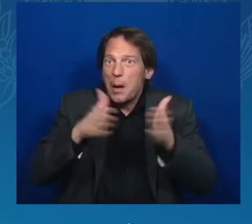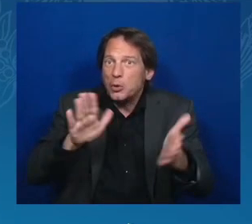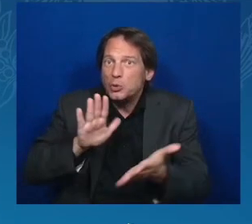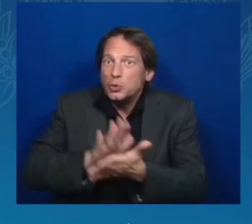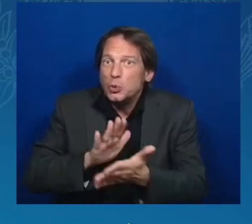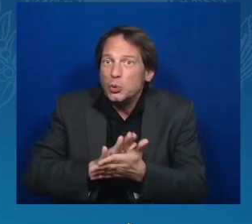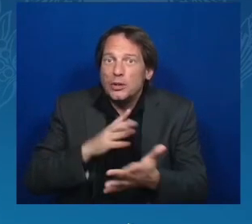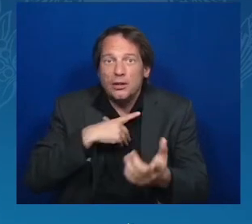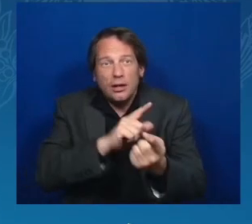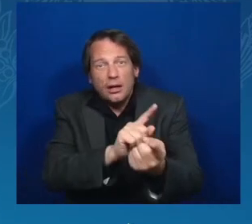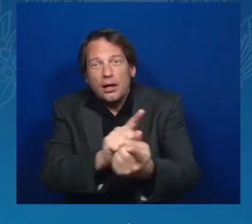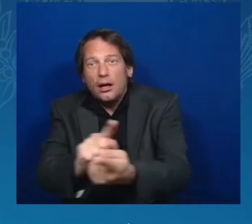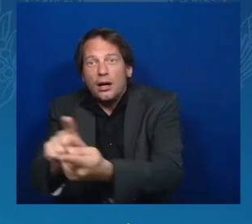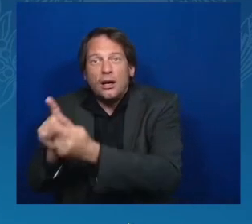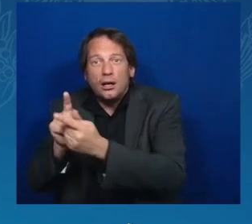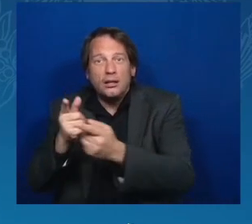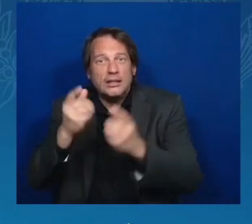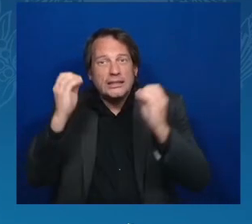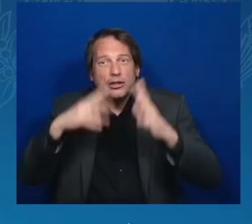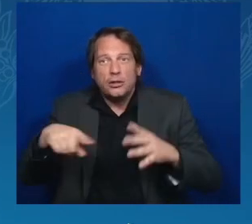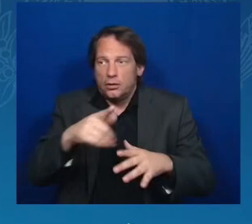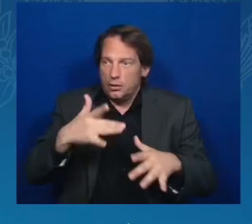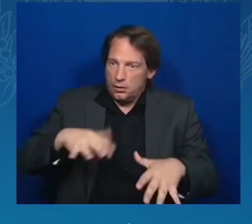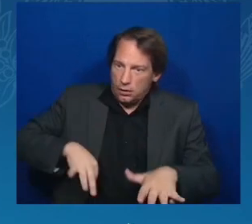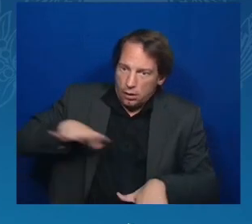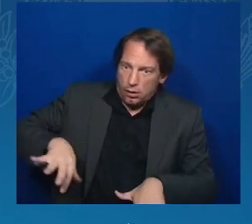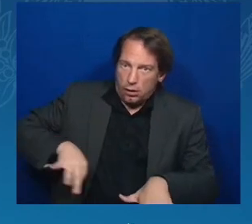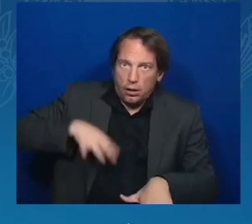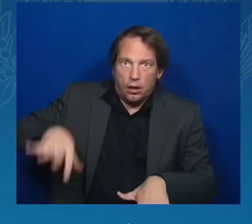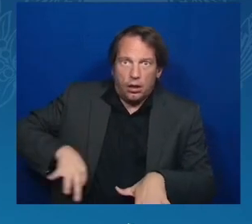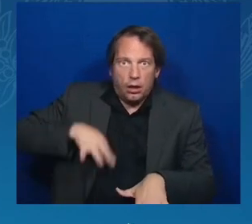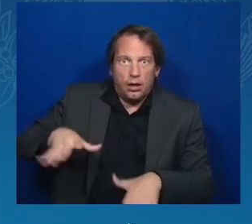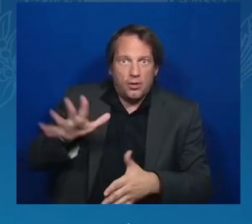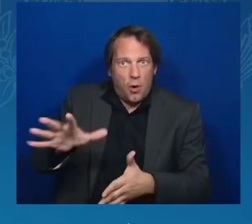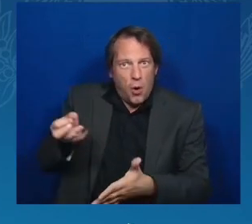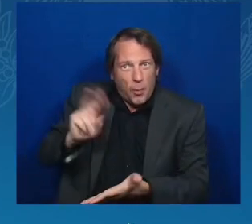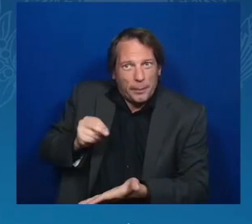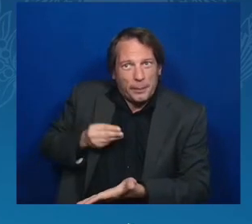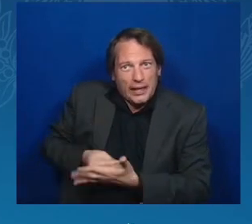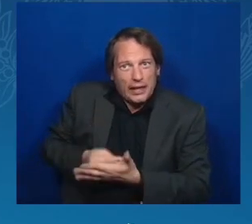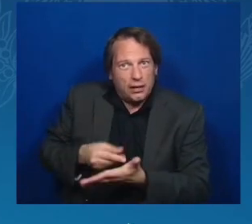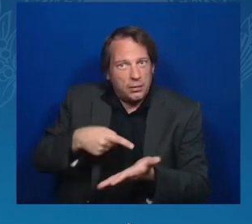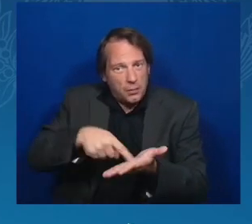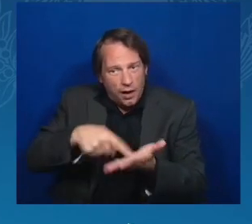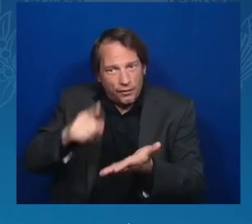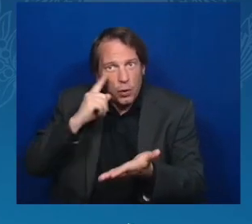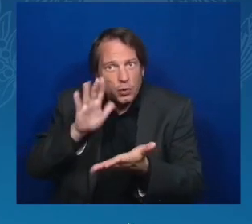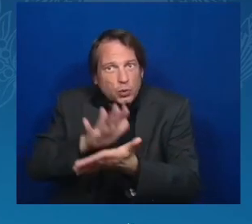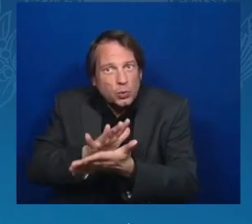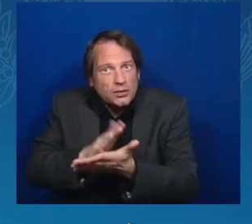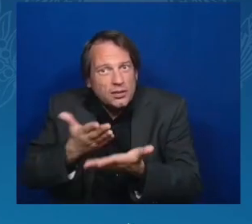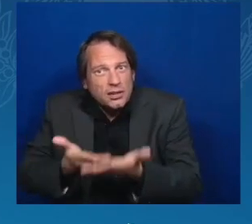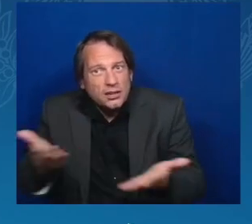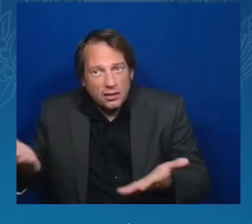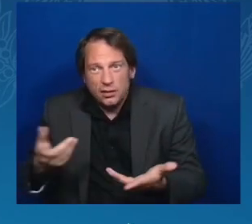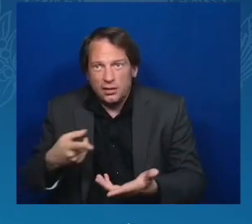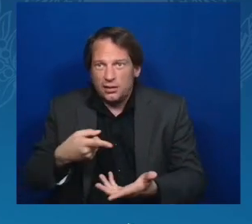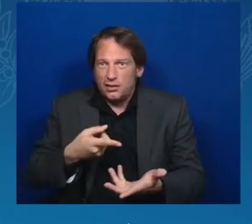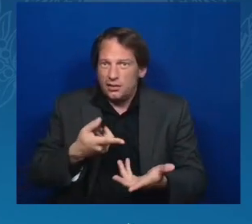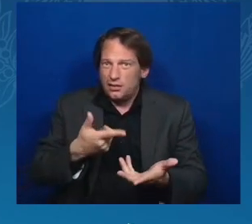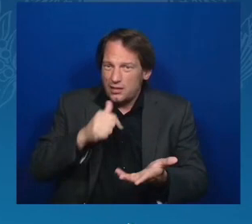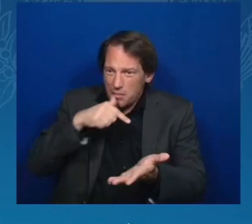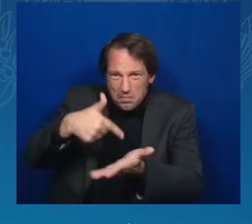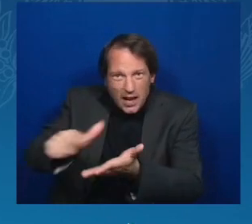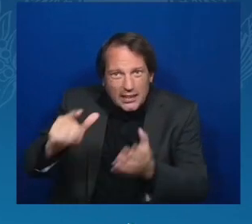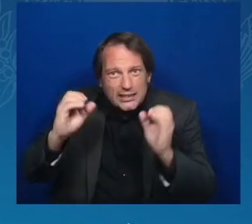our teachers nearly what they deserve in terms of the value that they give to society